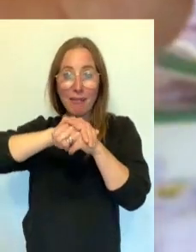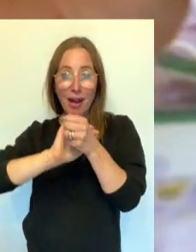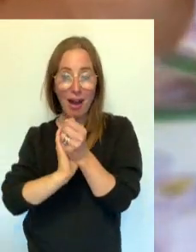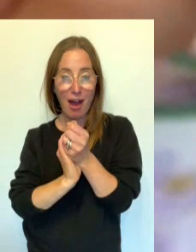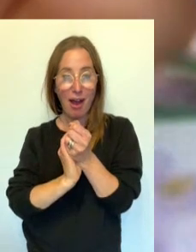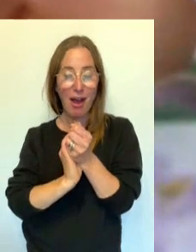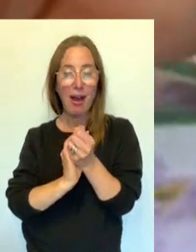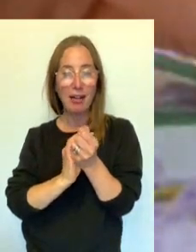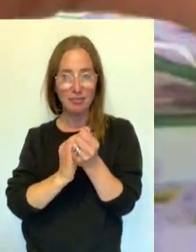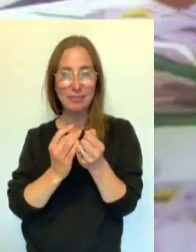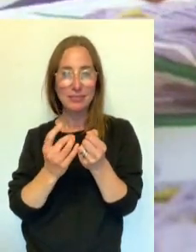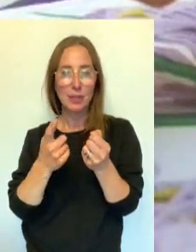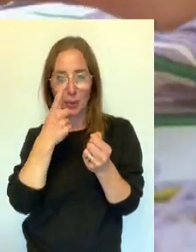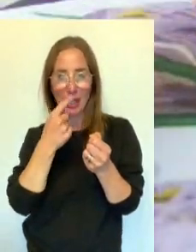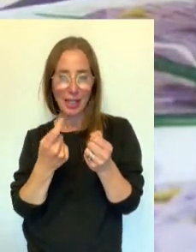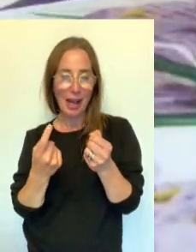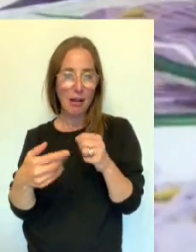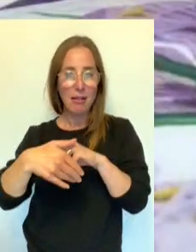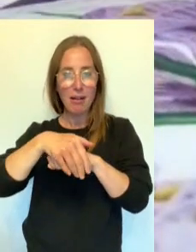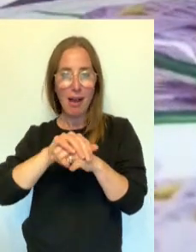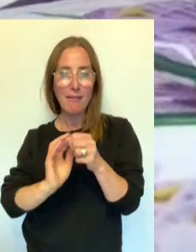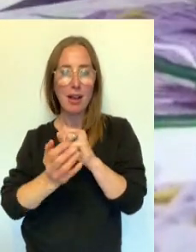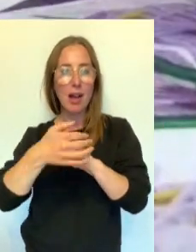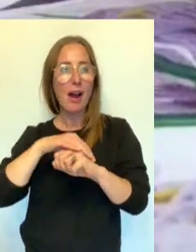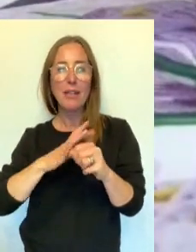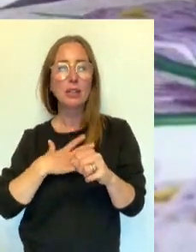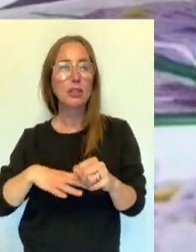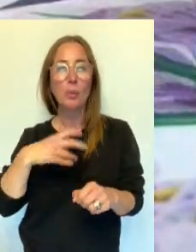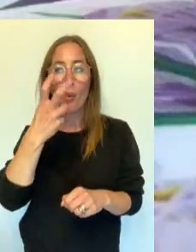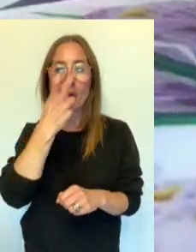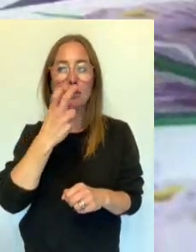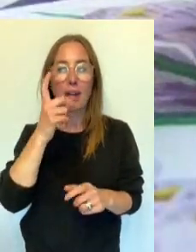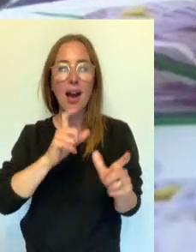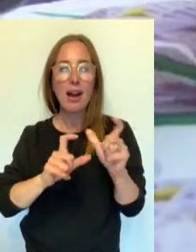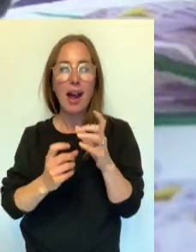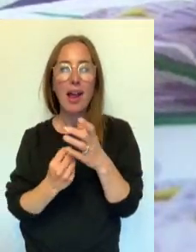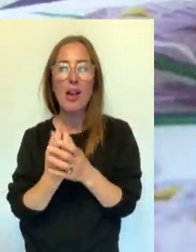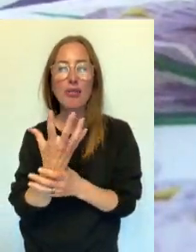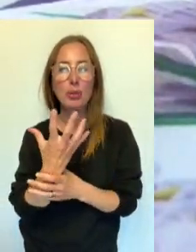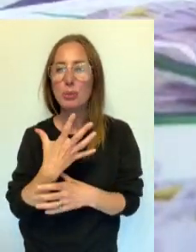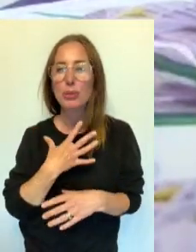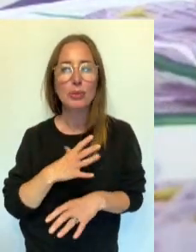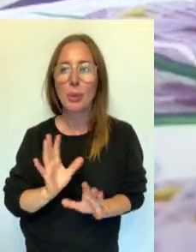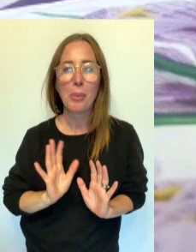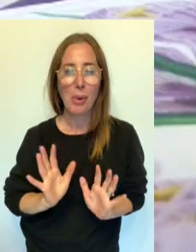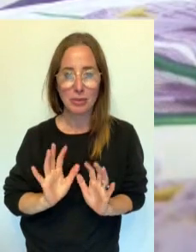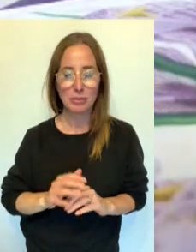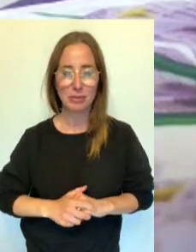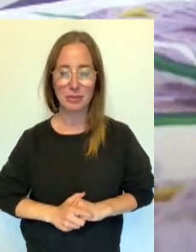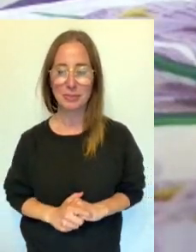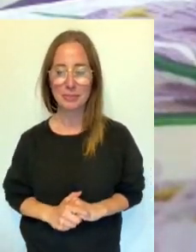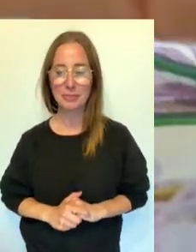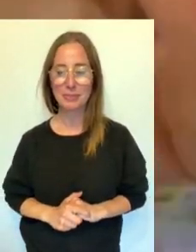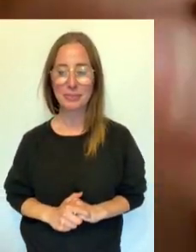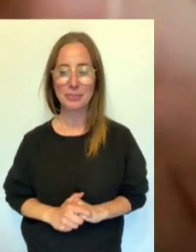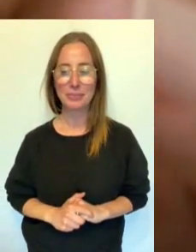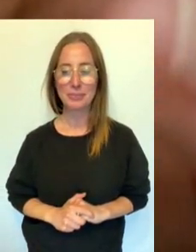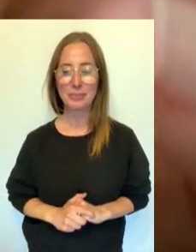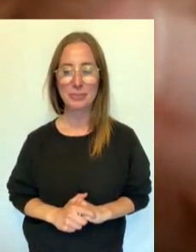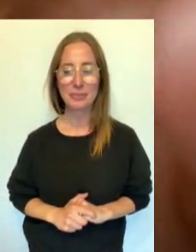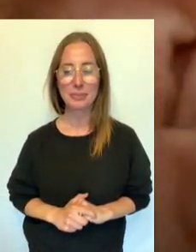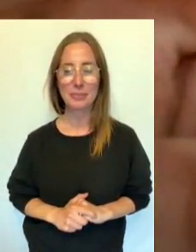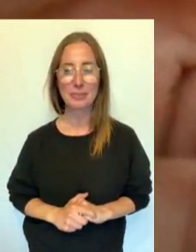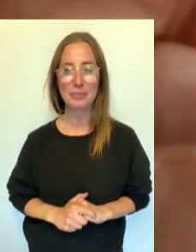couple of layers usually, so none of the dark colours come through, and then cut out the design that appears on